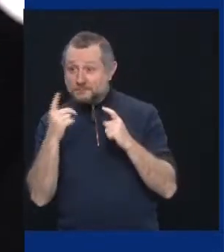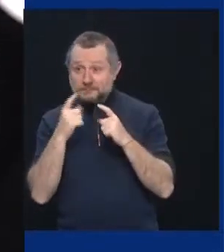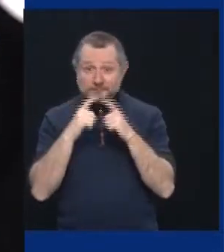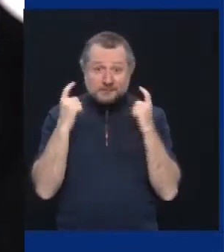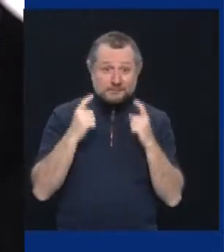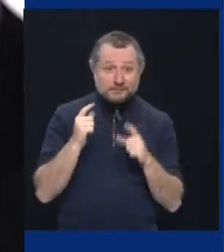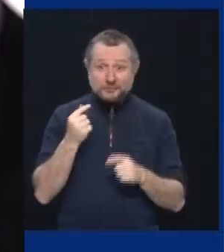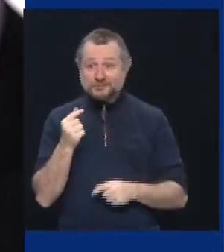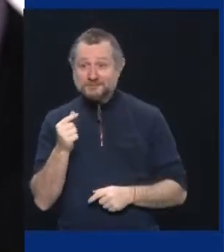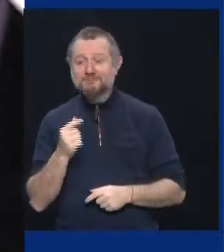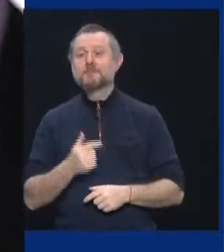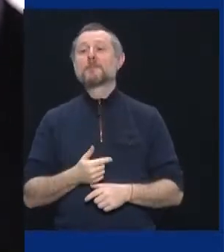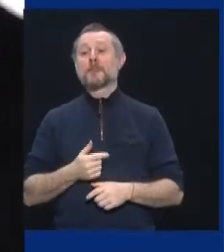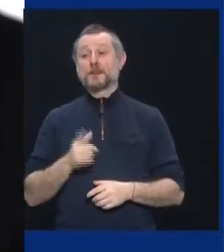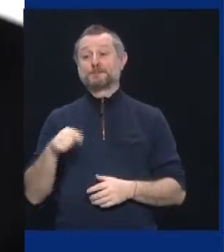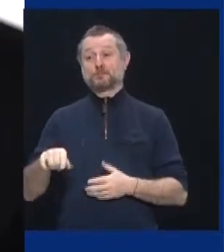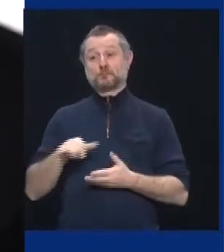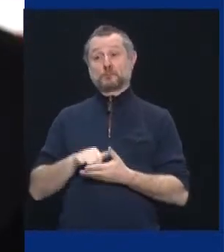In New York,